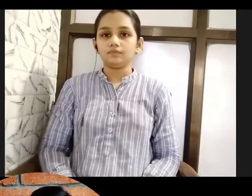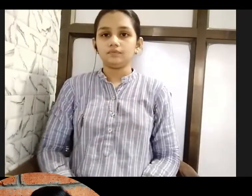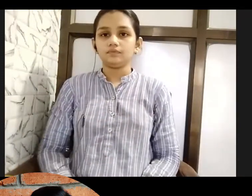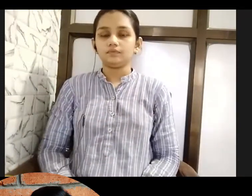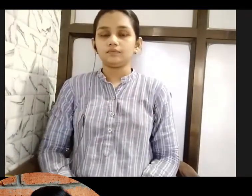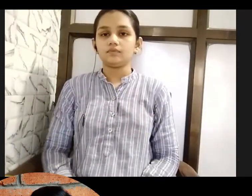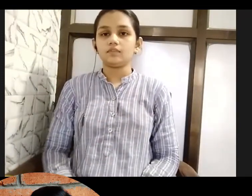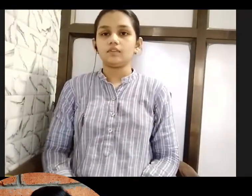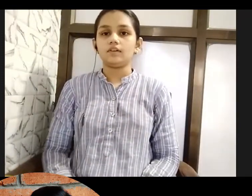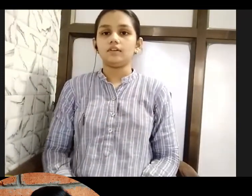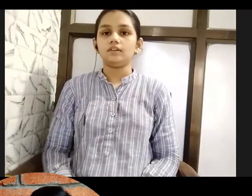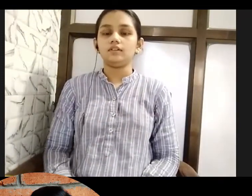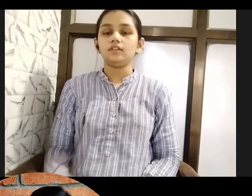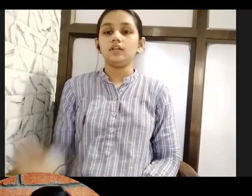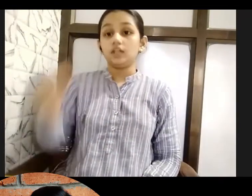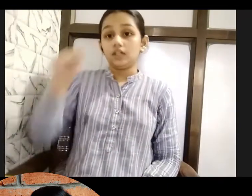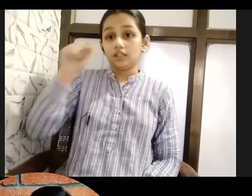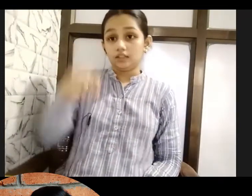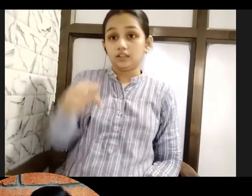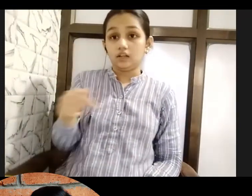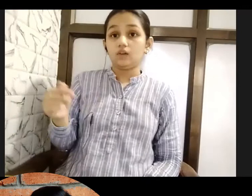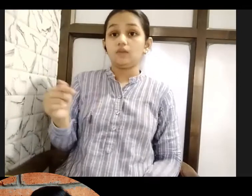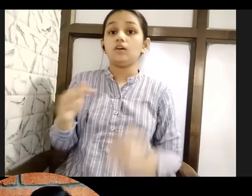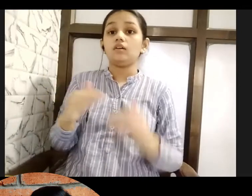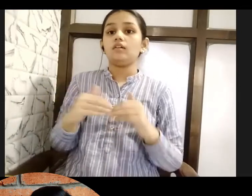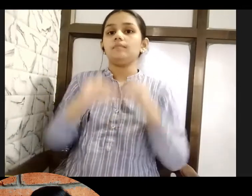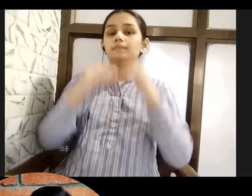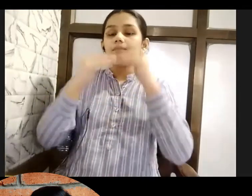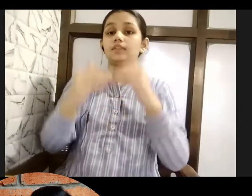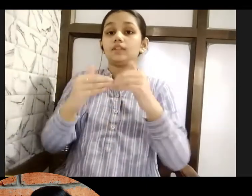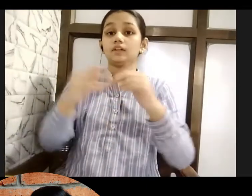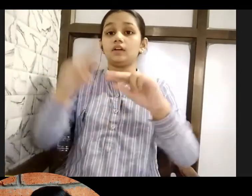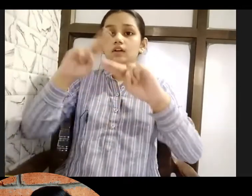Now I'm going ahead to something called flip.